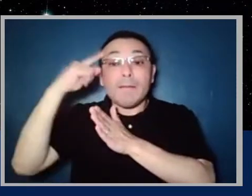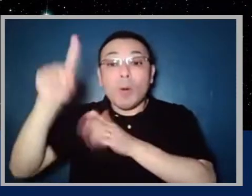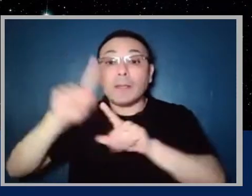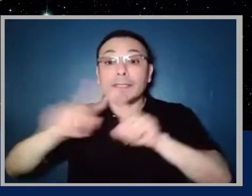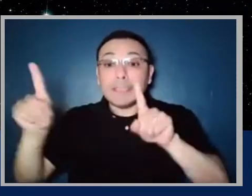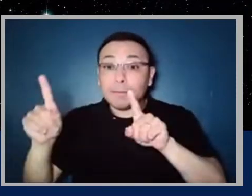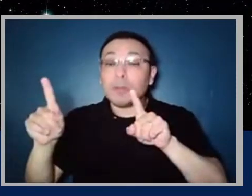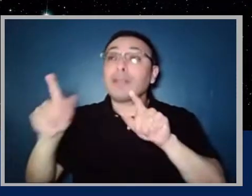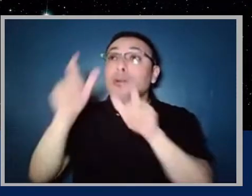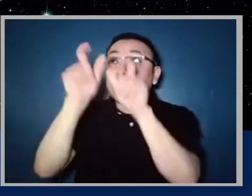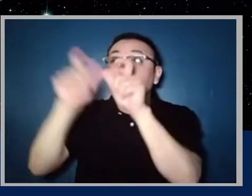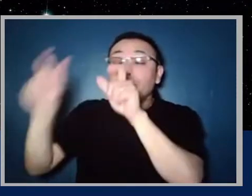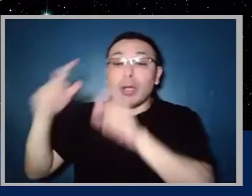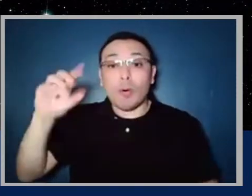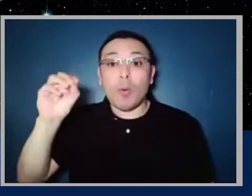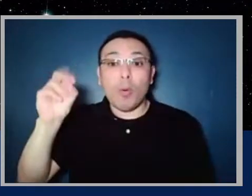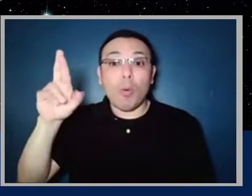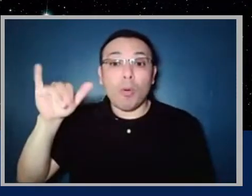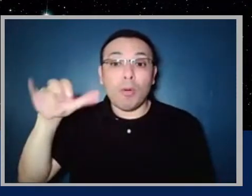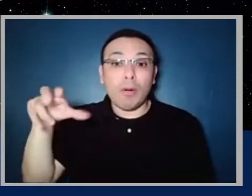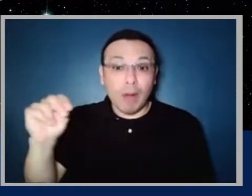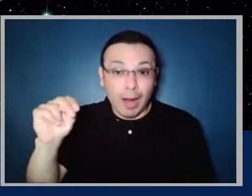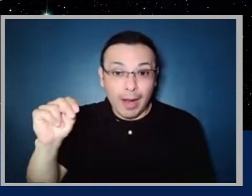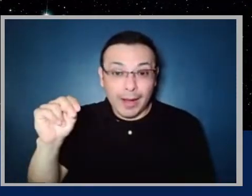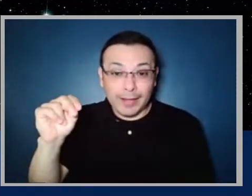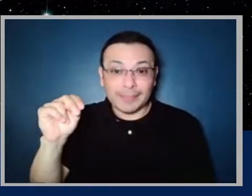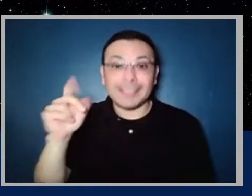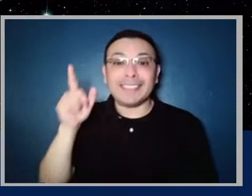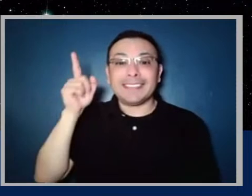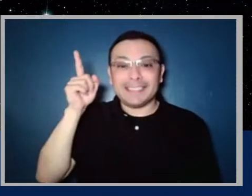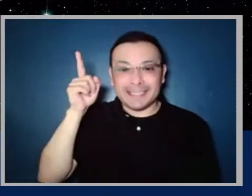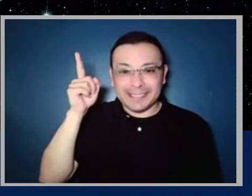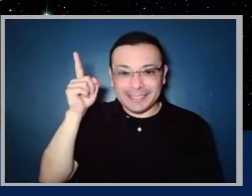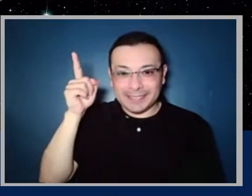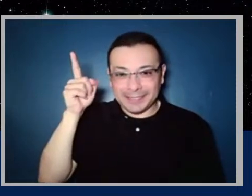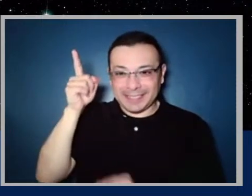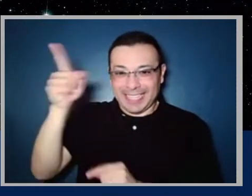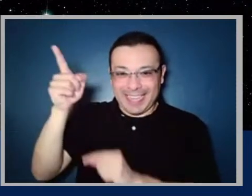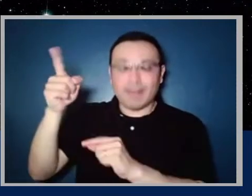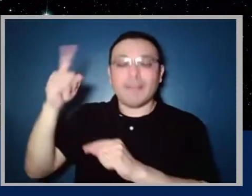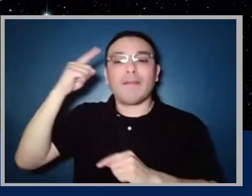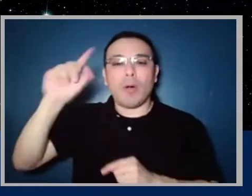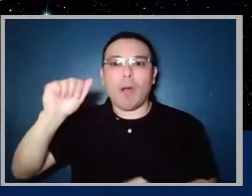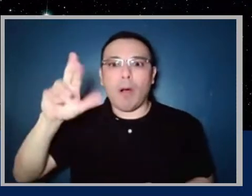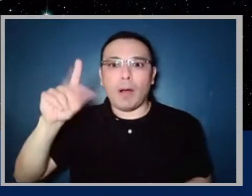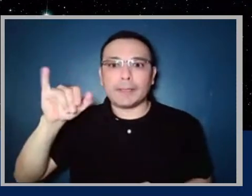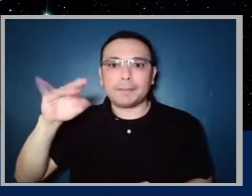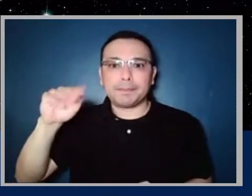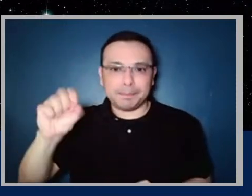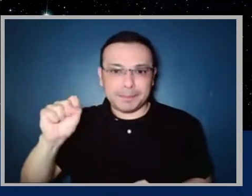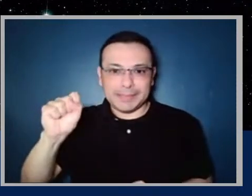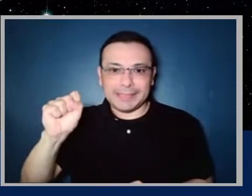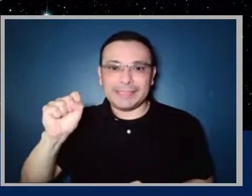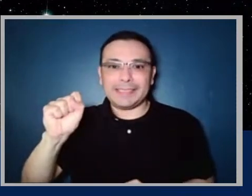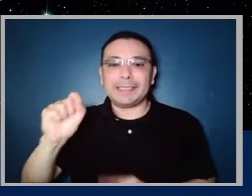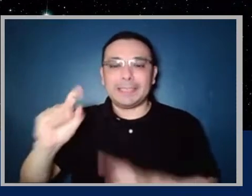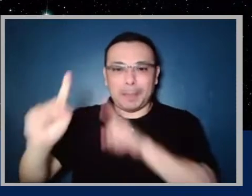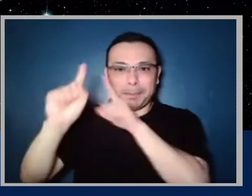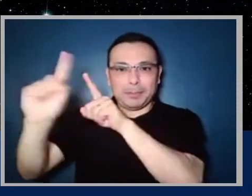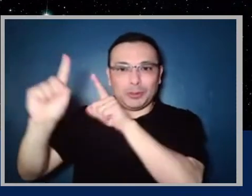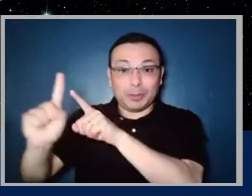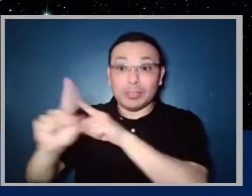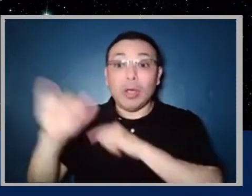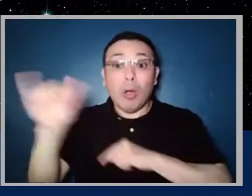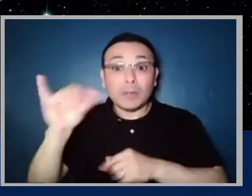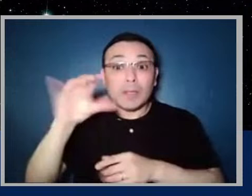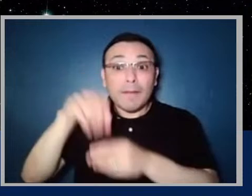Orion hardware for the Artemis crewed missions, which of course everyone is so excited about as well. And you are also part of the